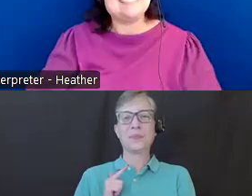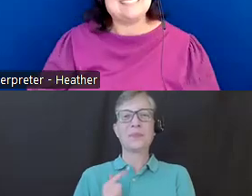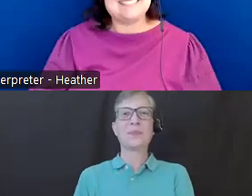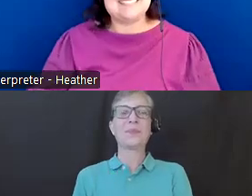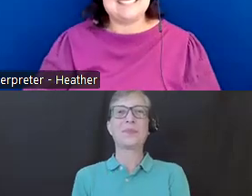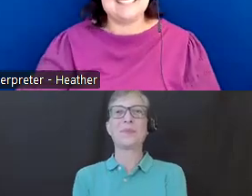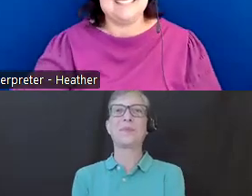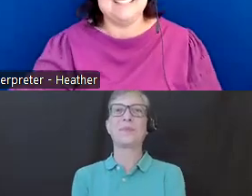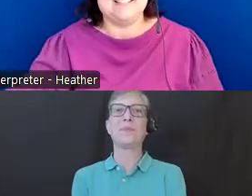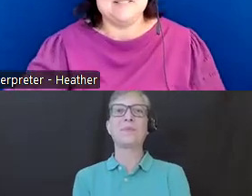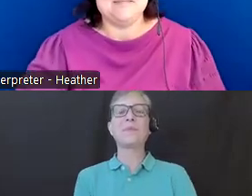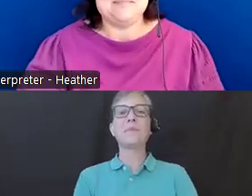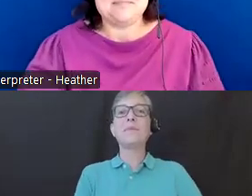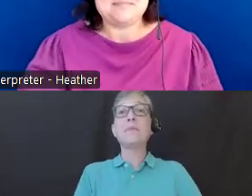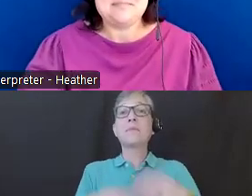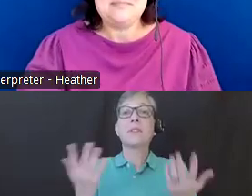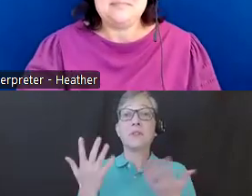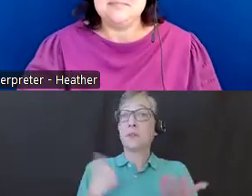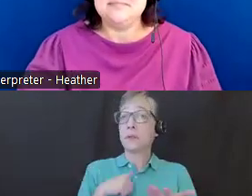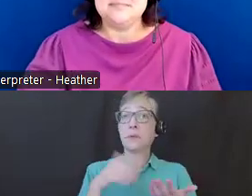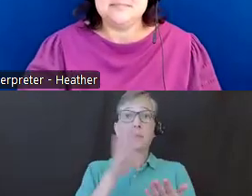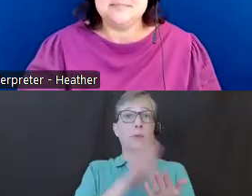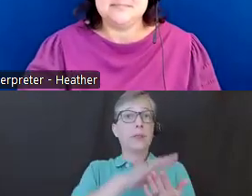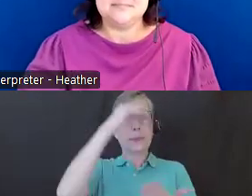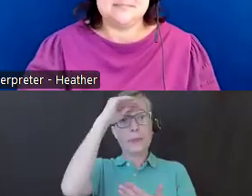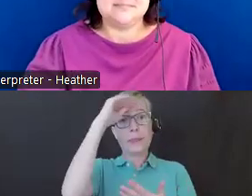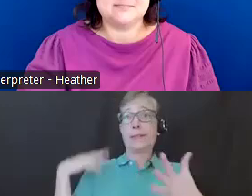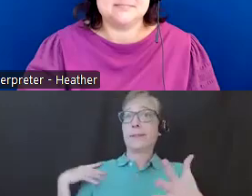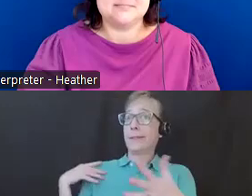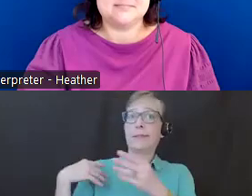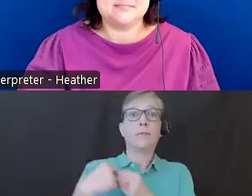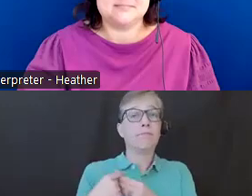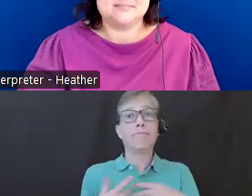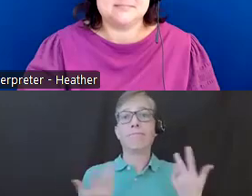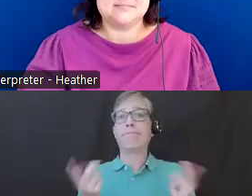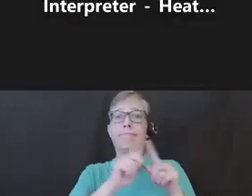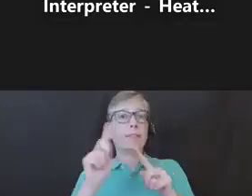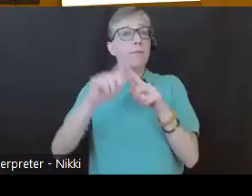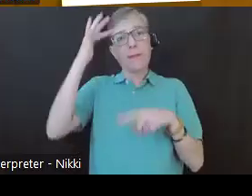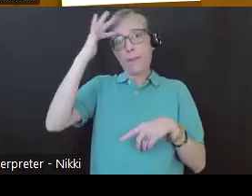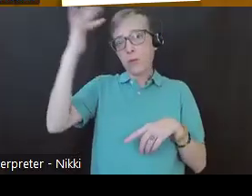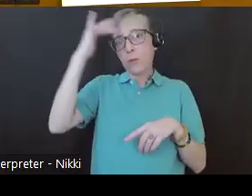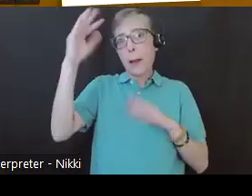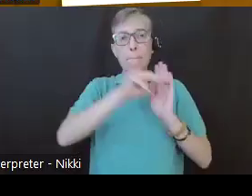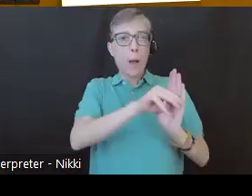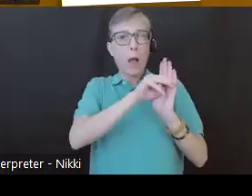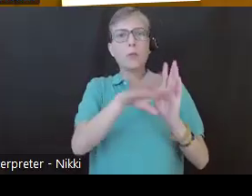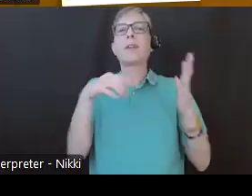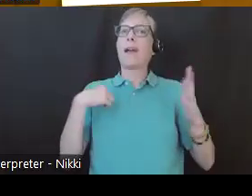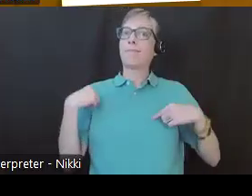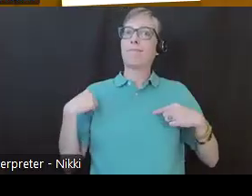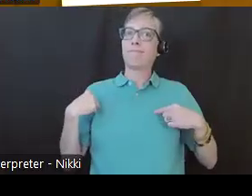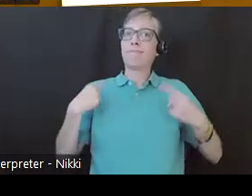So what are the lessons learned throughout the years through all these different theoretical models? I think I've emphasized it all along, the importance